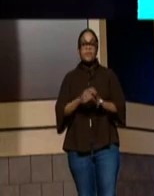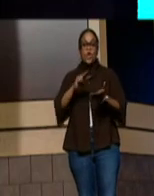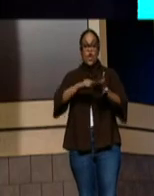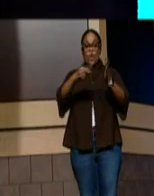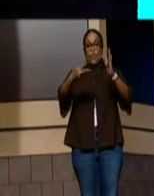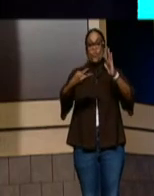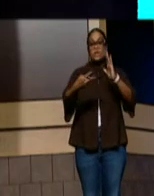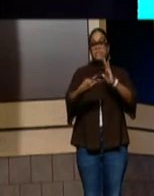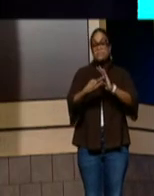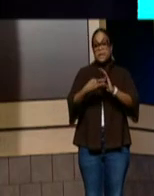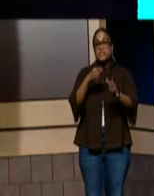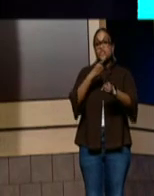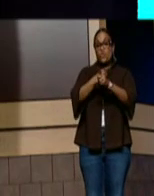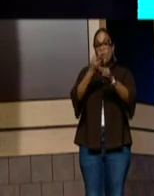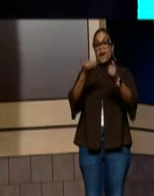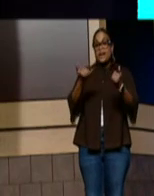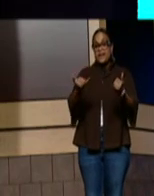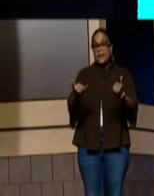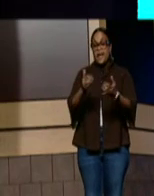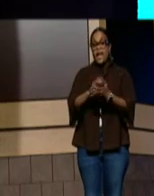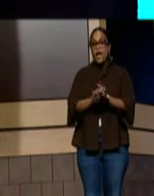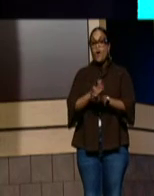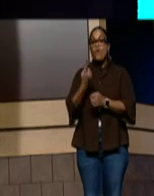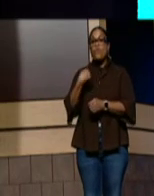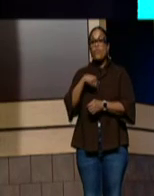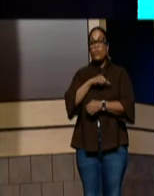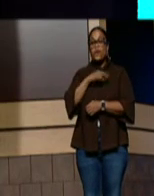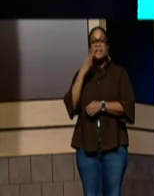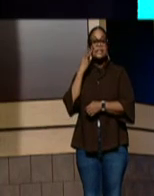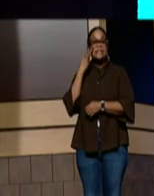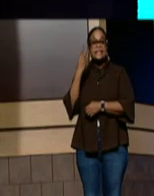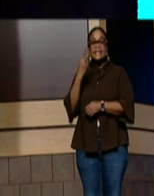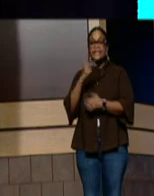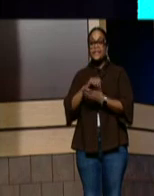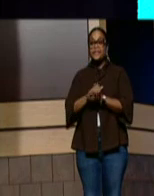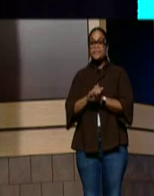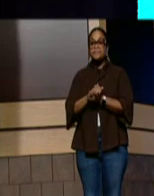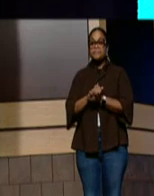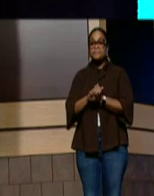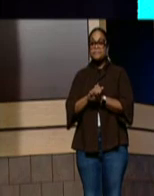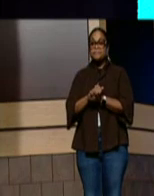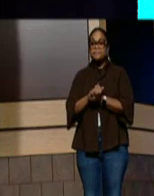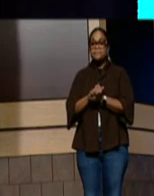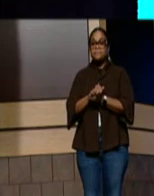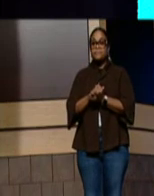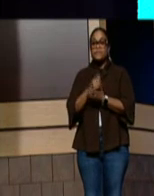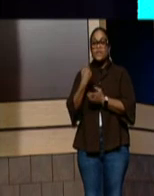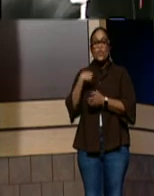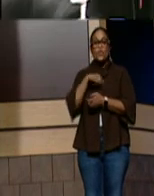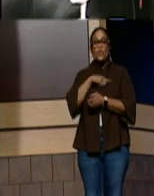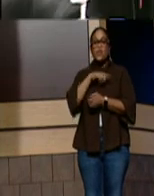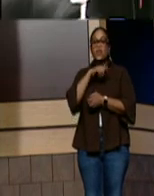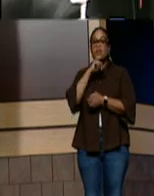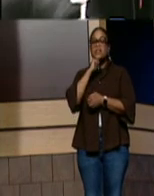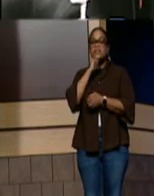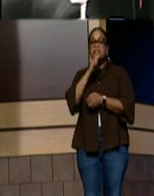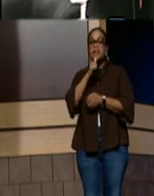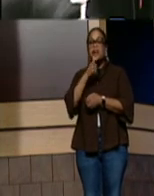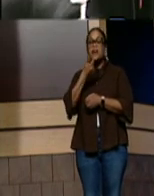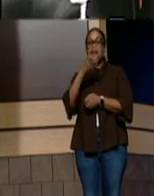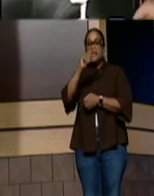means right now, we are not CNN, God bless them. We are not Fox, God bless them. We're not NBC, God bless